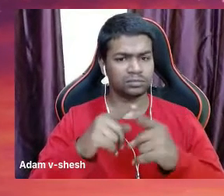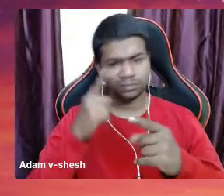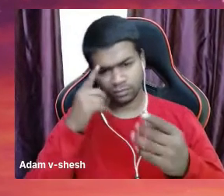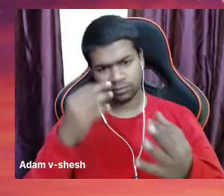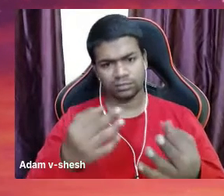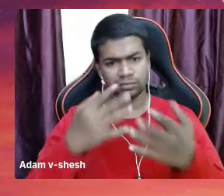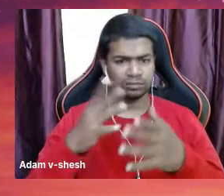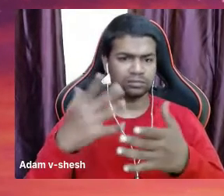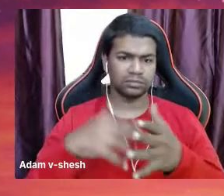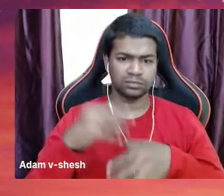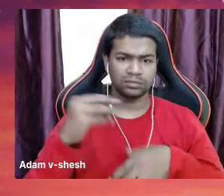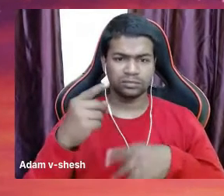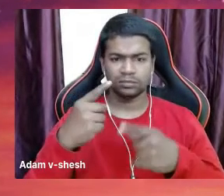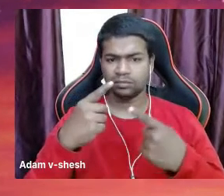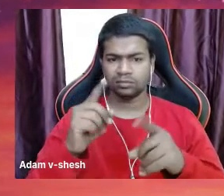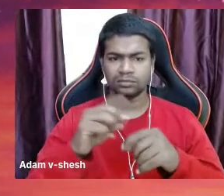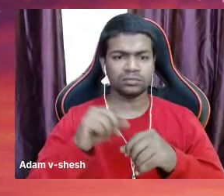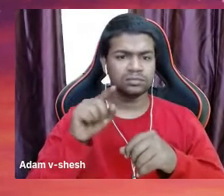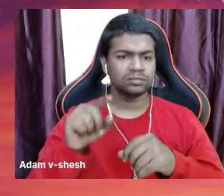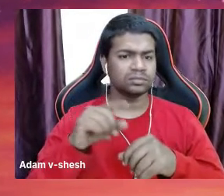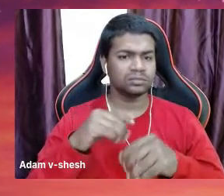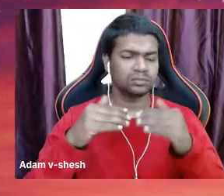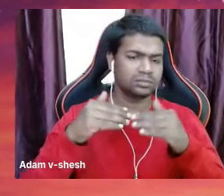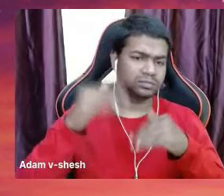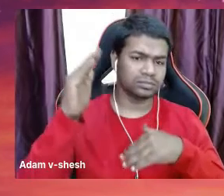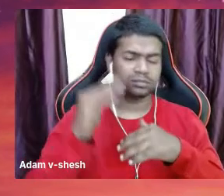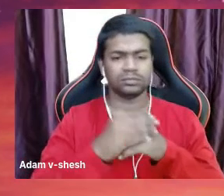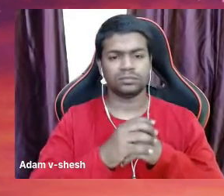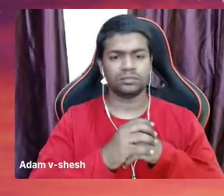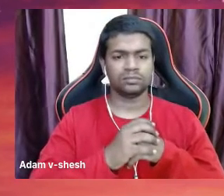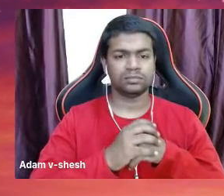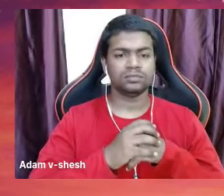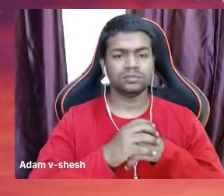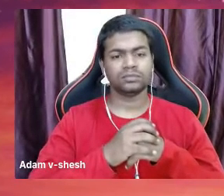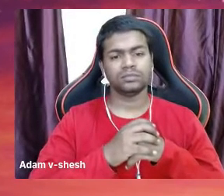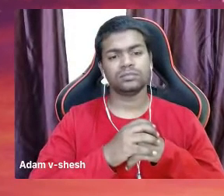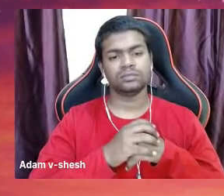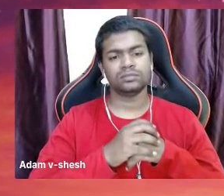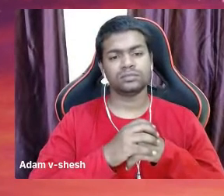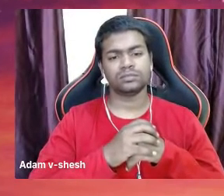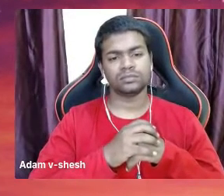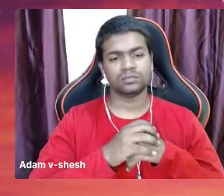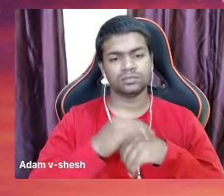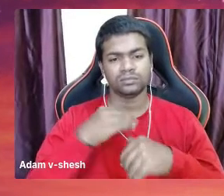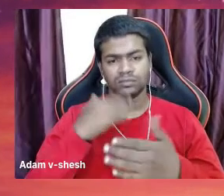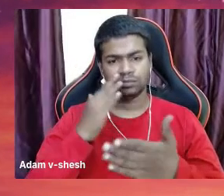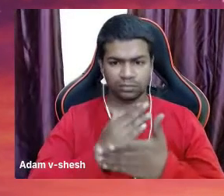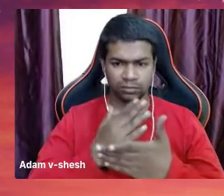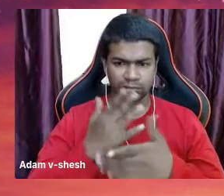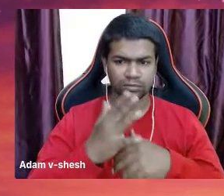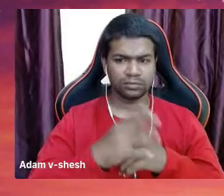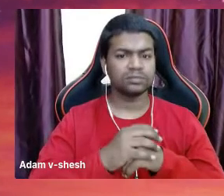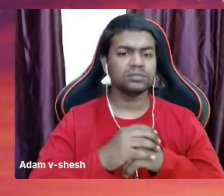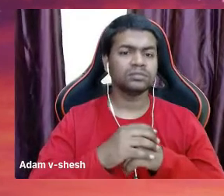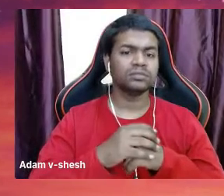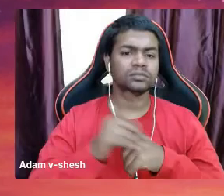from outside, but while keeping a very high bar. And while we will not be able to stop everyone who